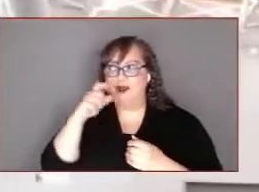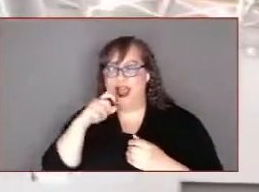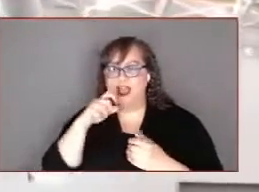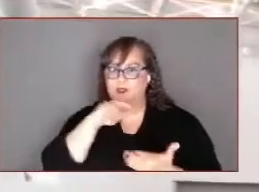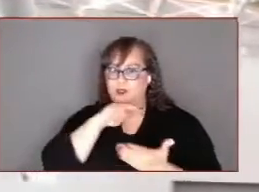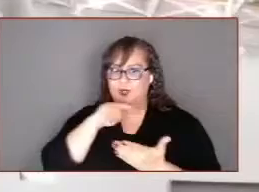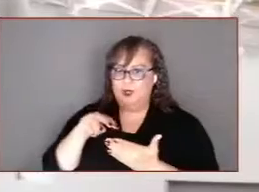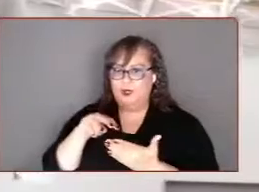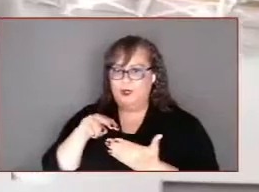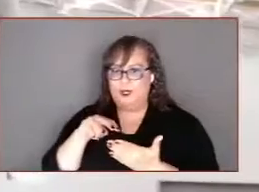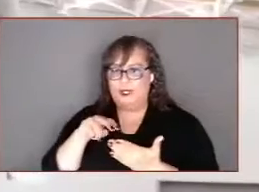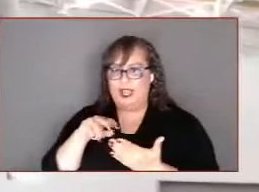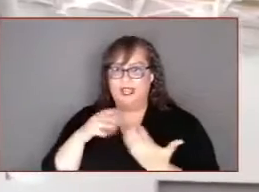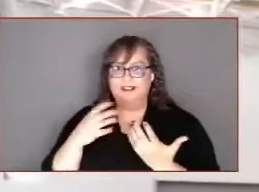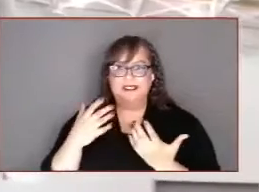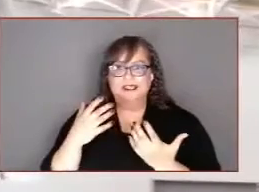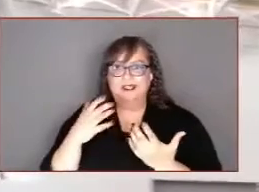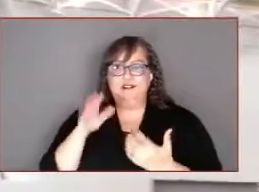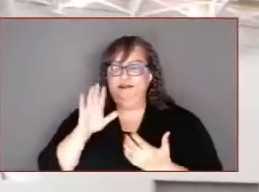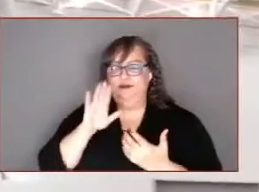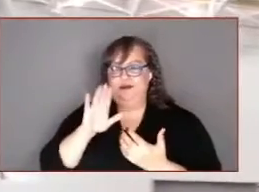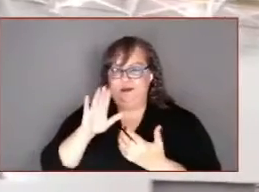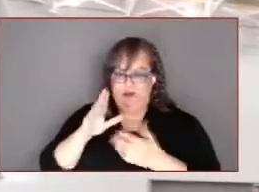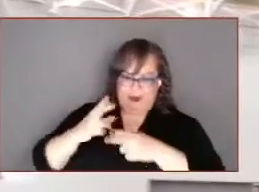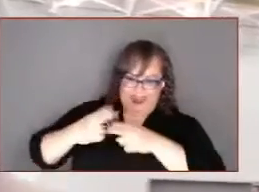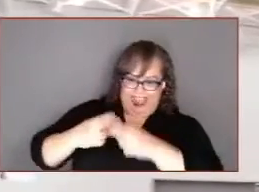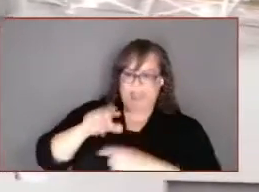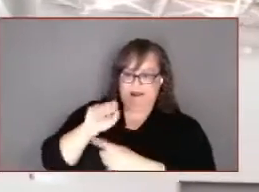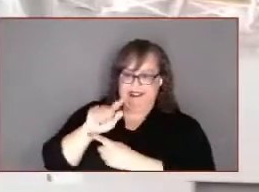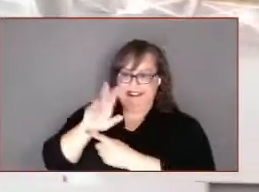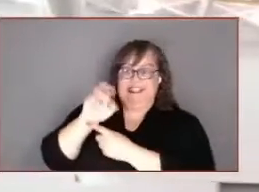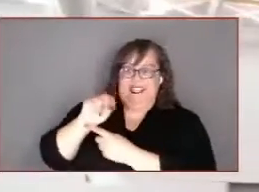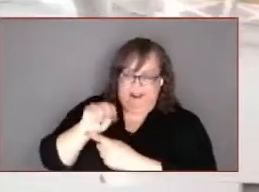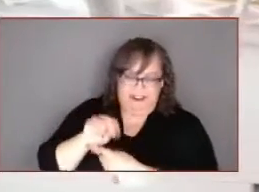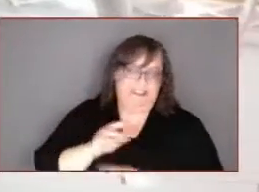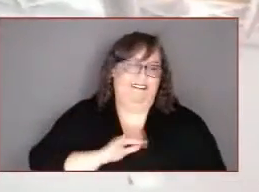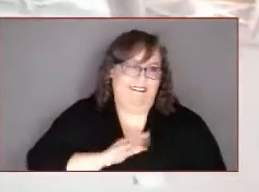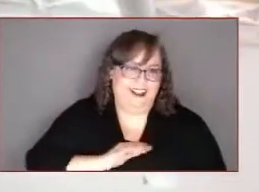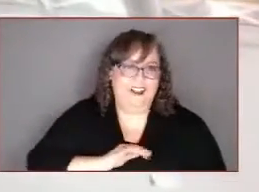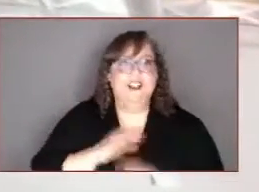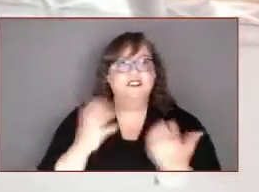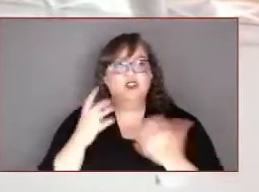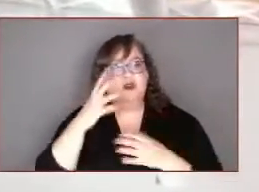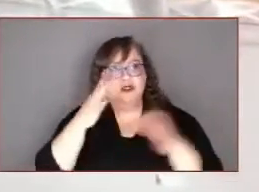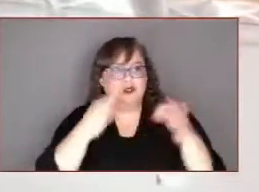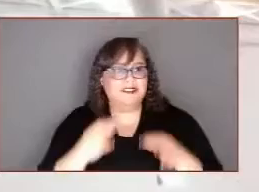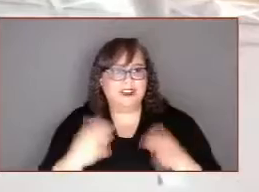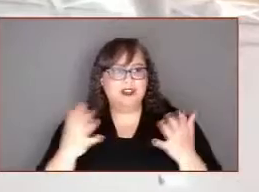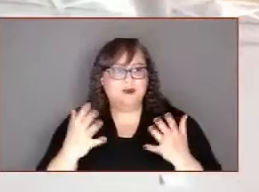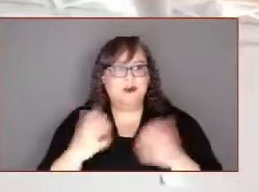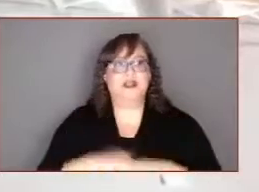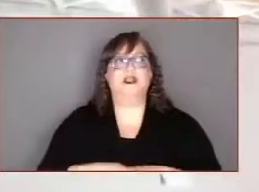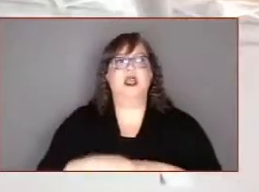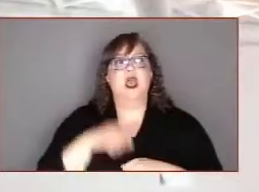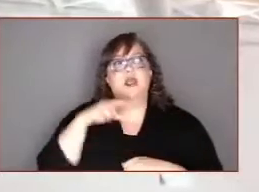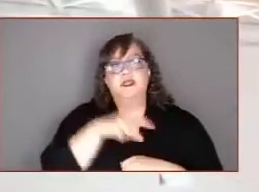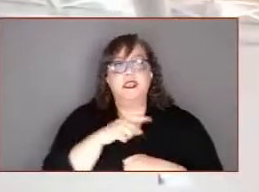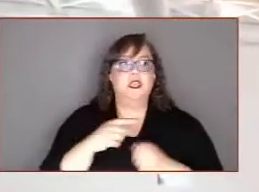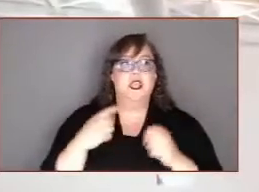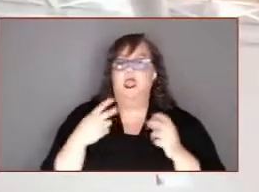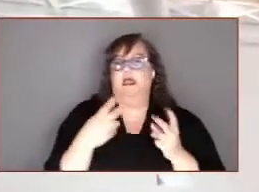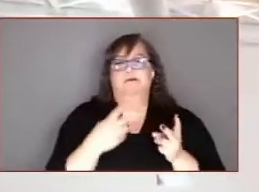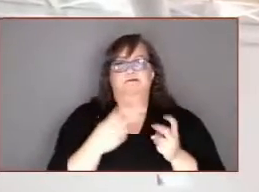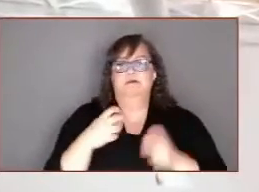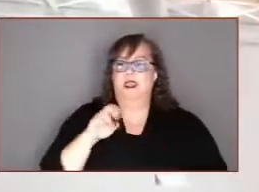your design and if you modeled it after anything. Sure. So that is the extractinator. Very much like a 3D printer, we're able to translate